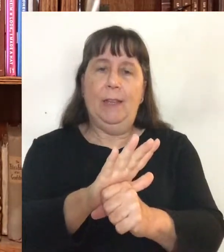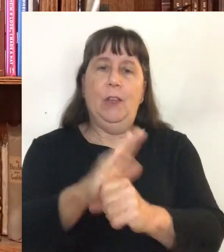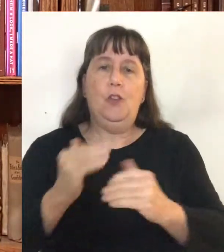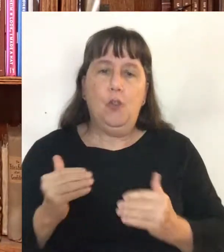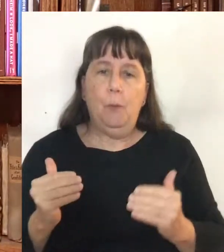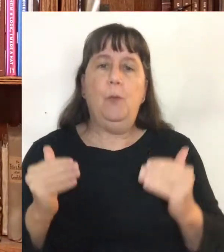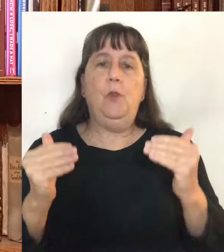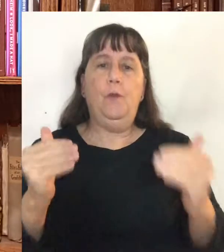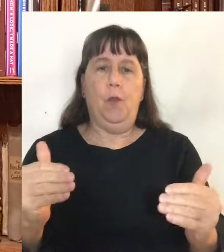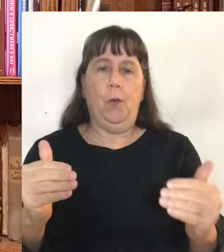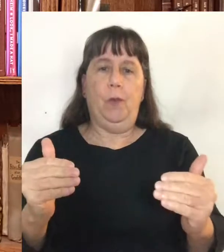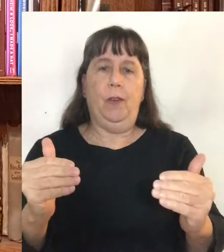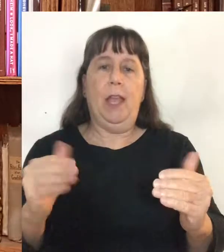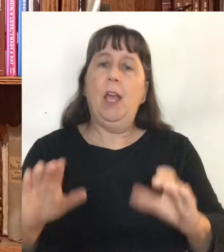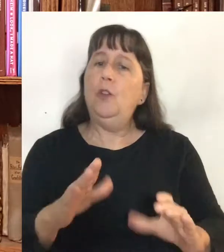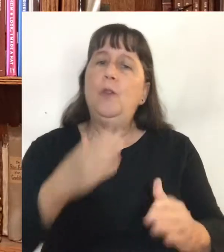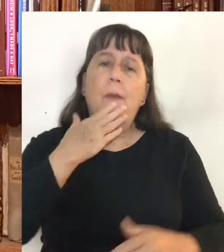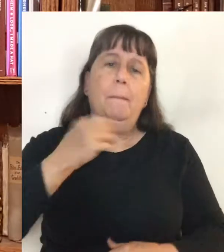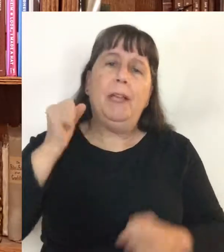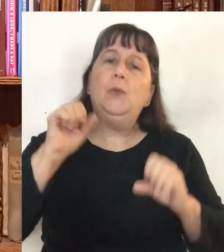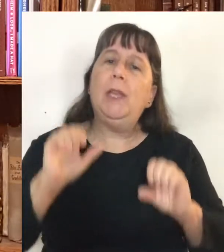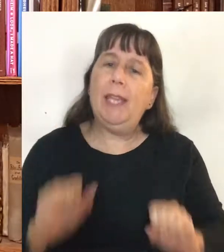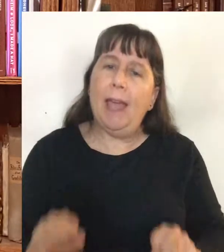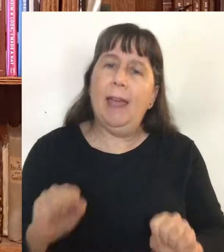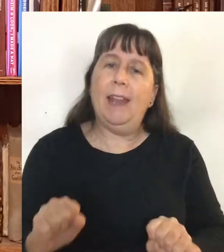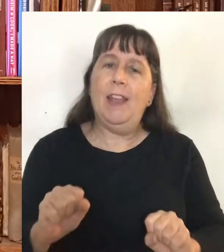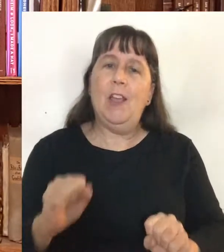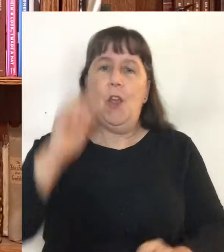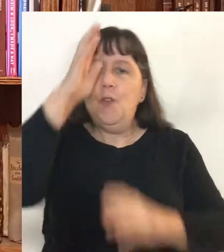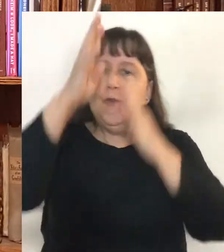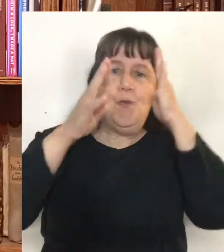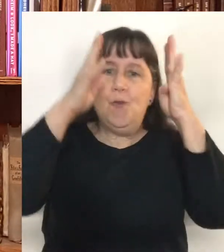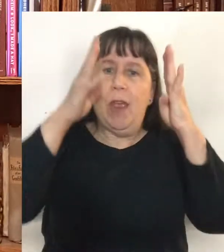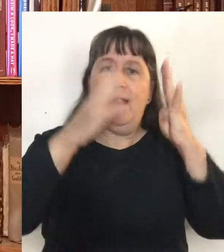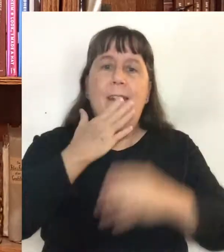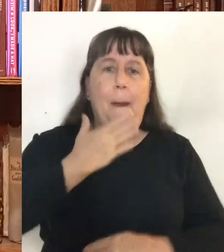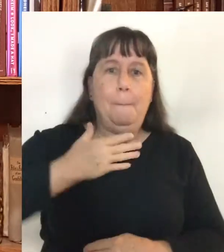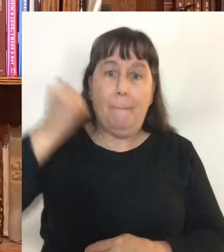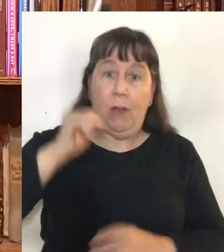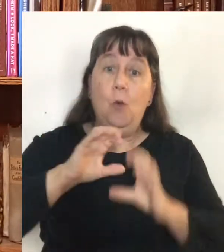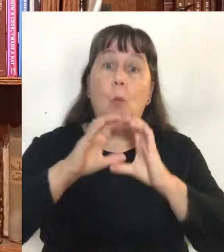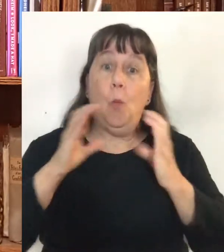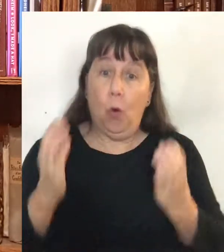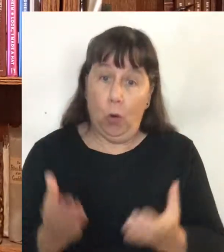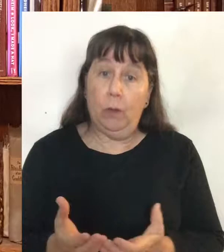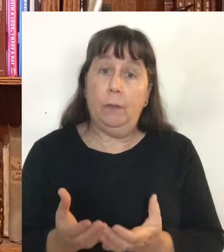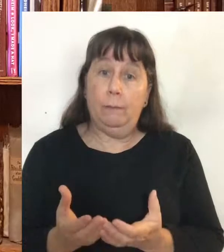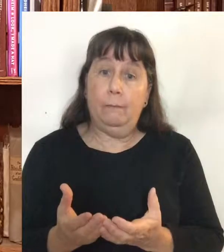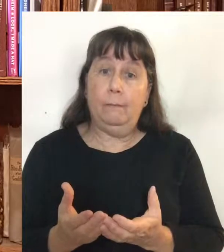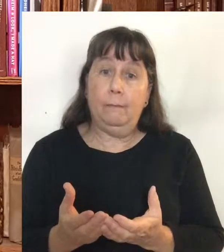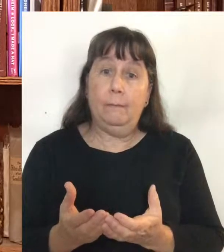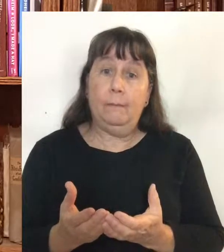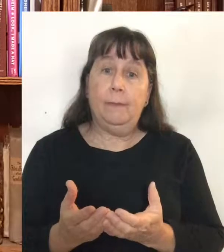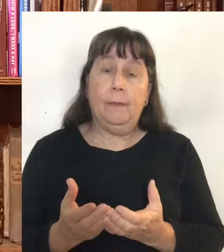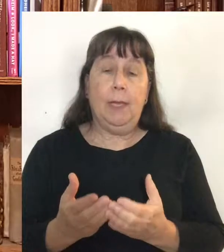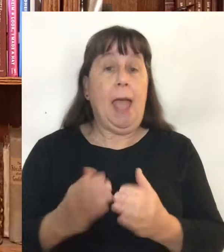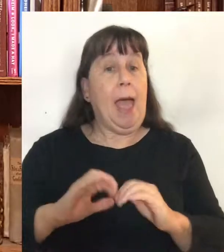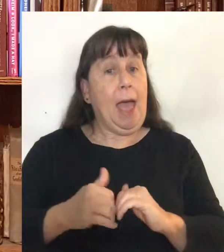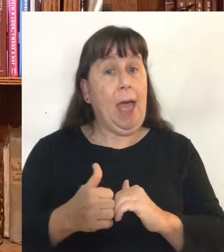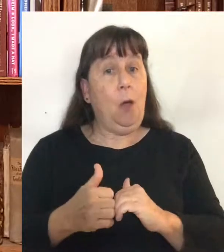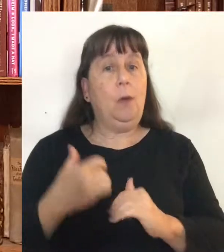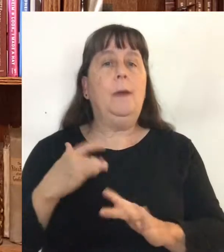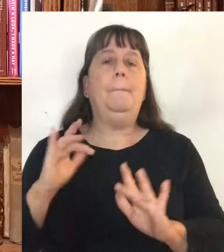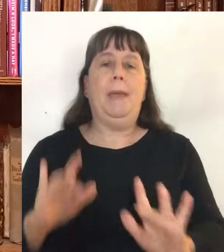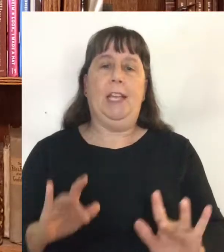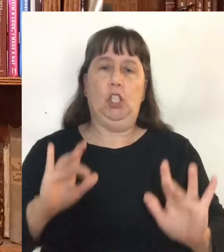committed to move forward and do the best we can in creating a better world. And